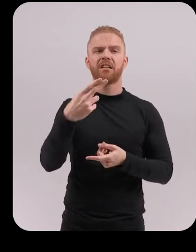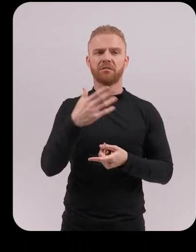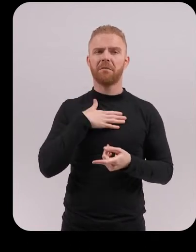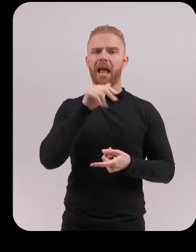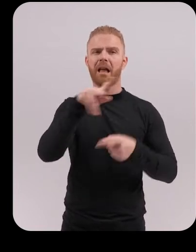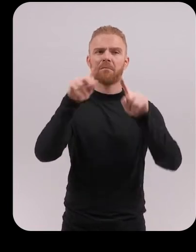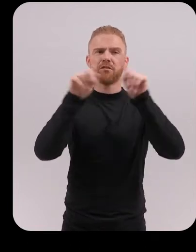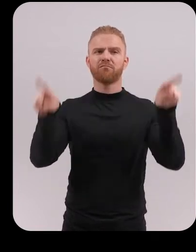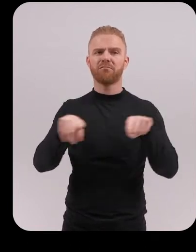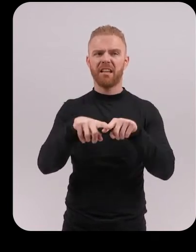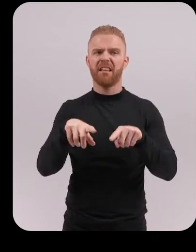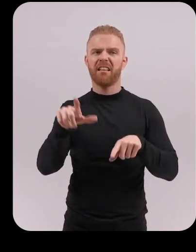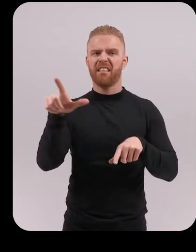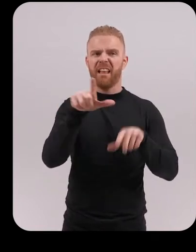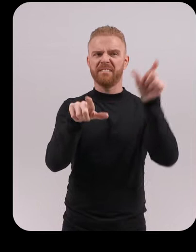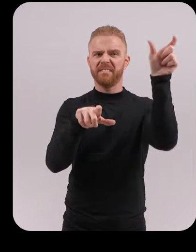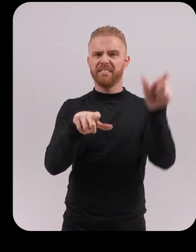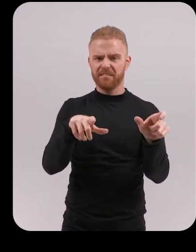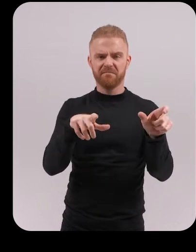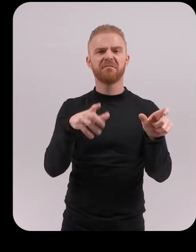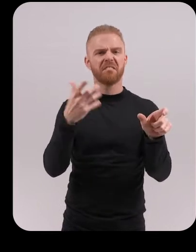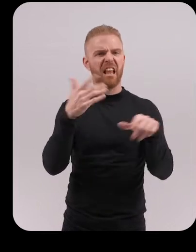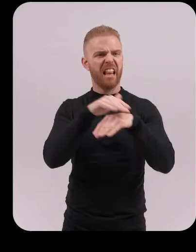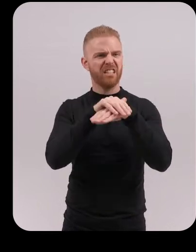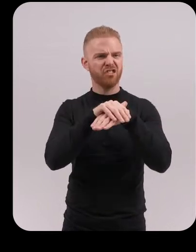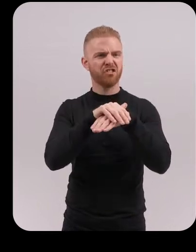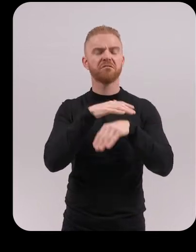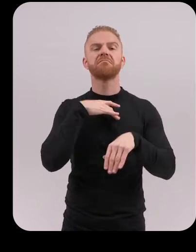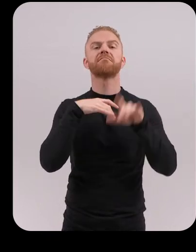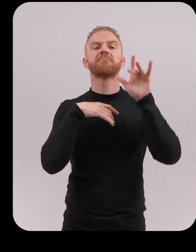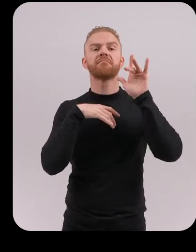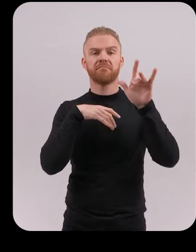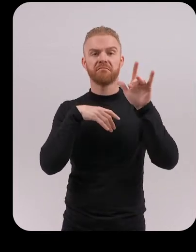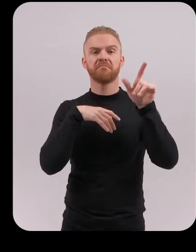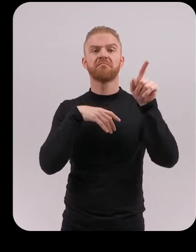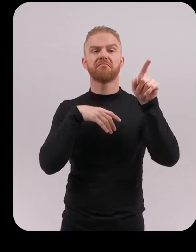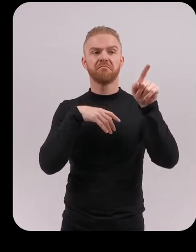side, which is mostly English. So let me refresh.